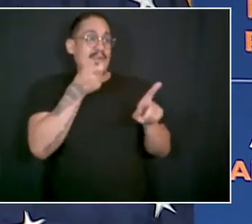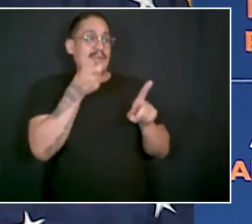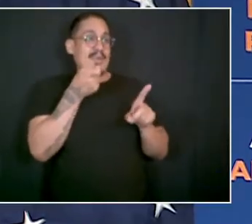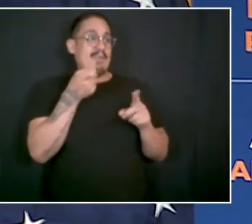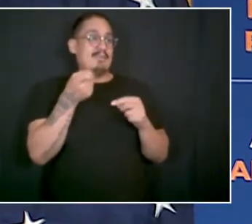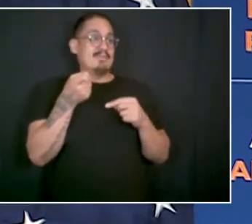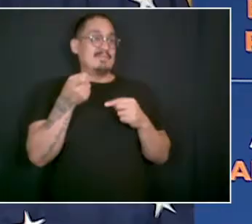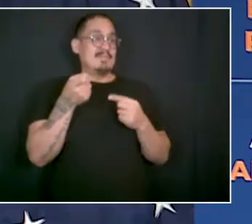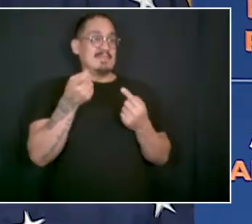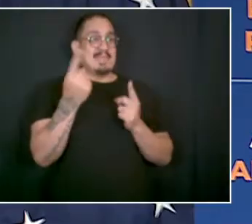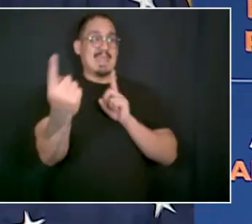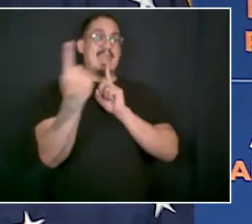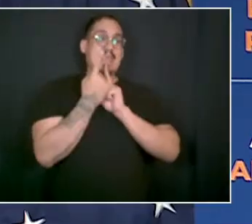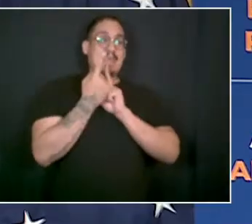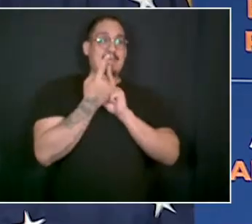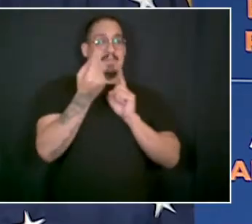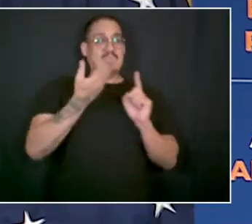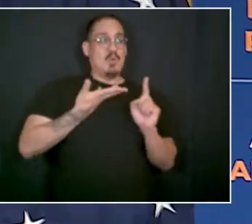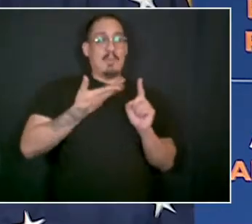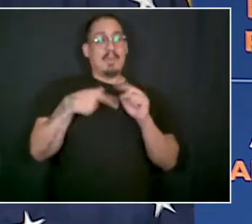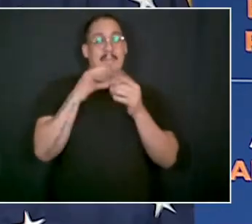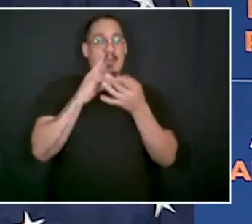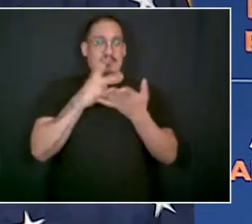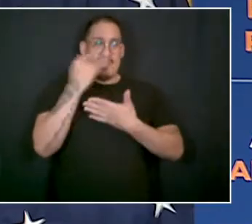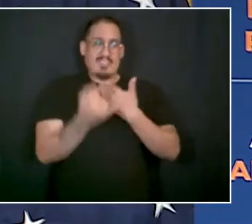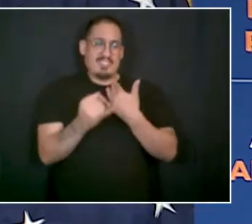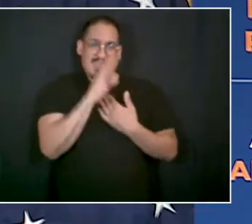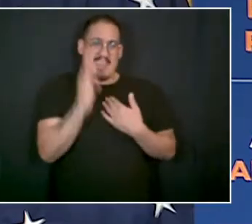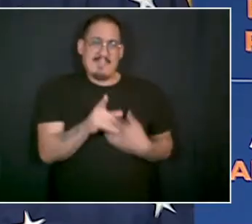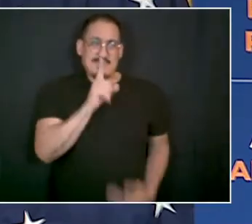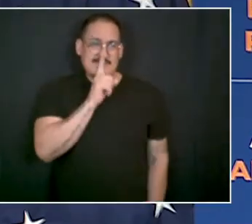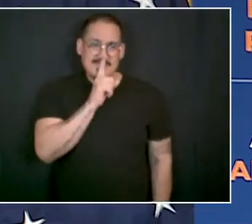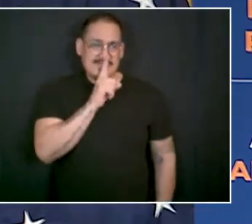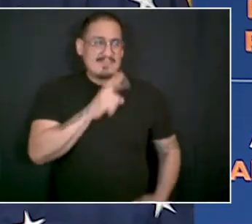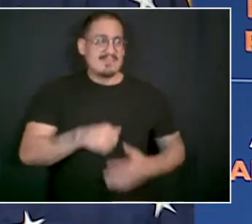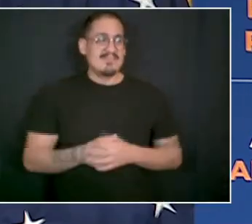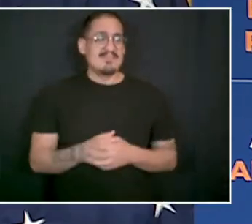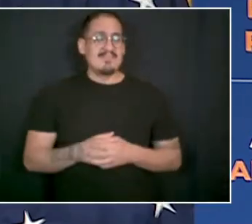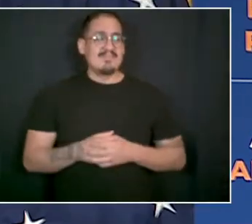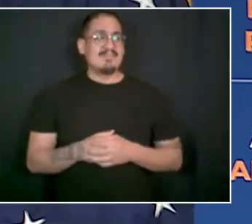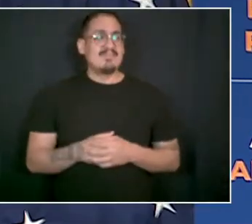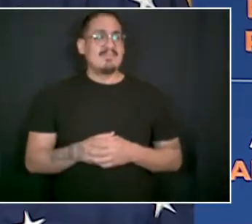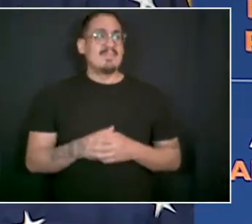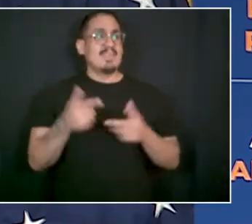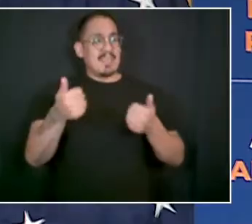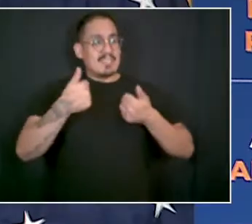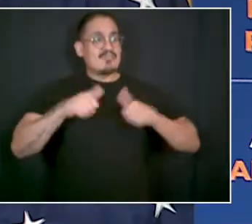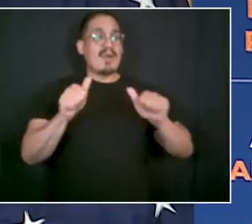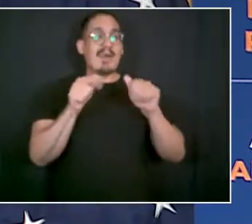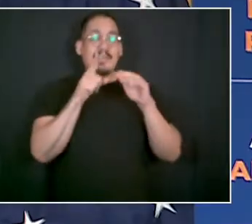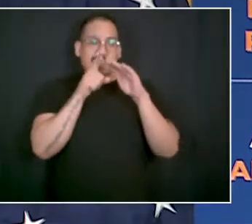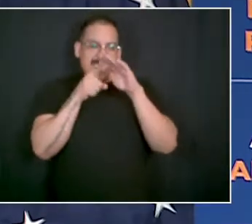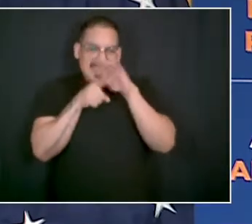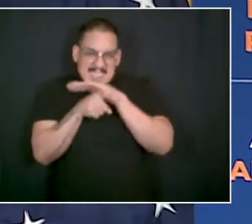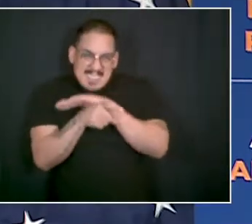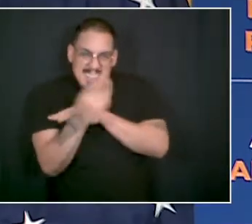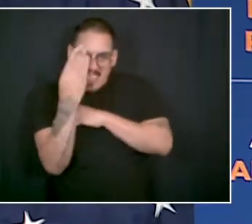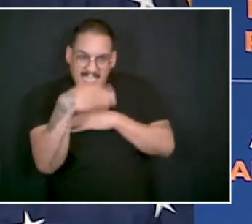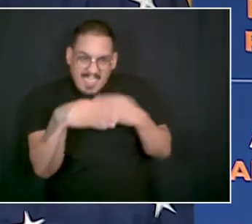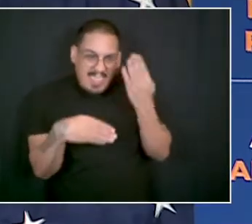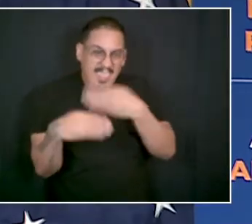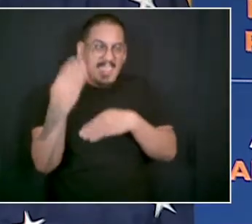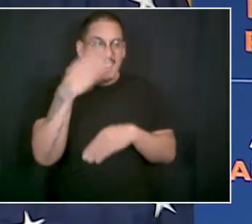We're going to leak to the mayor, and now the mayor's going to be, forced to move forward. That's not how it operates. I have a schedule. I have a